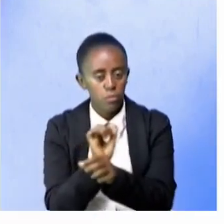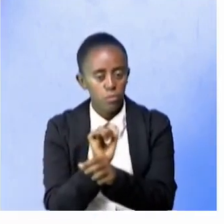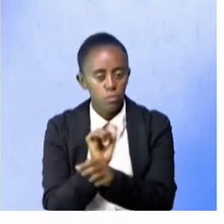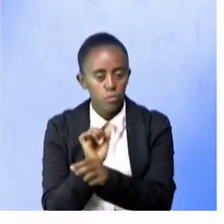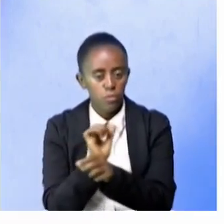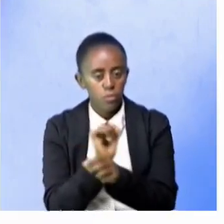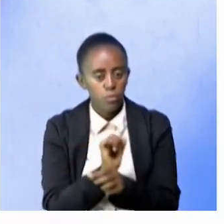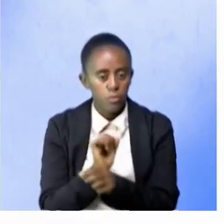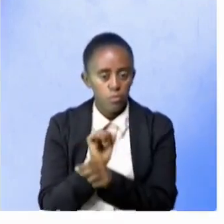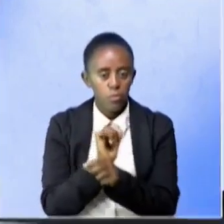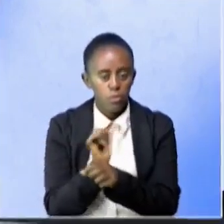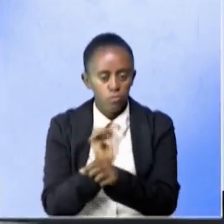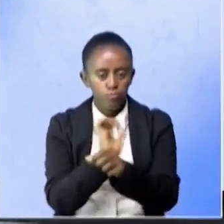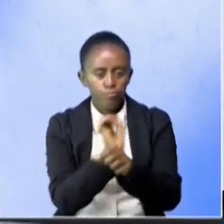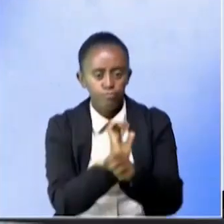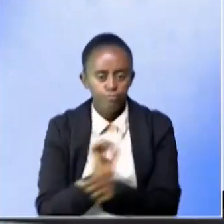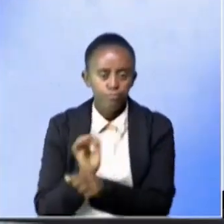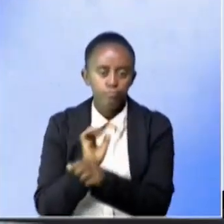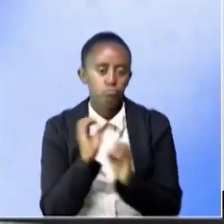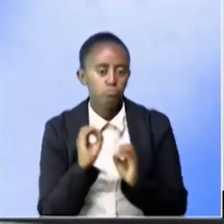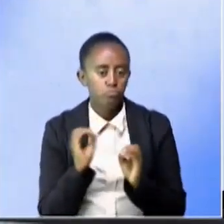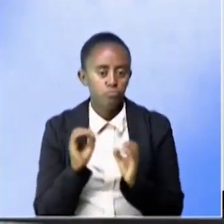Drive carefully.